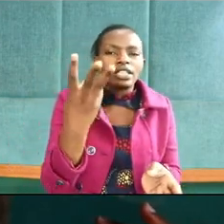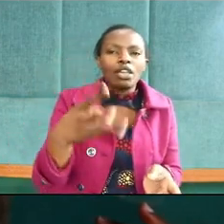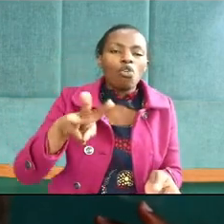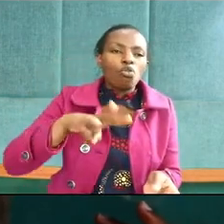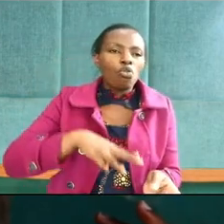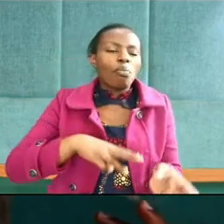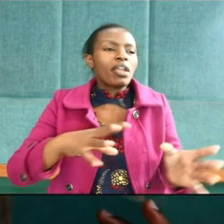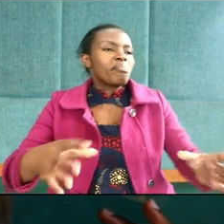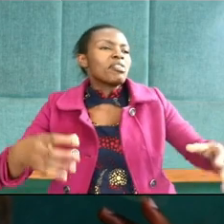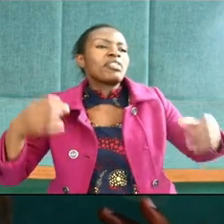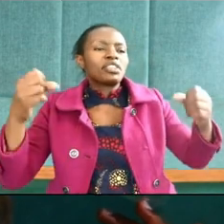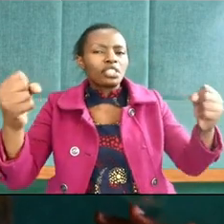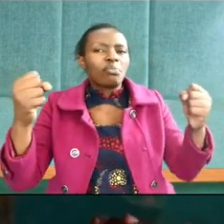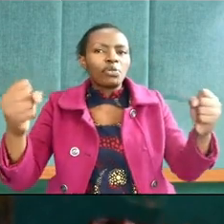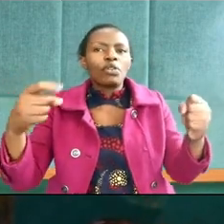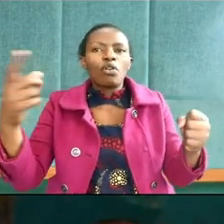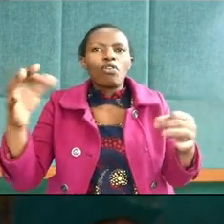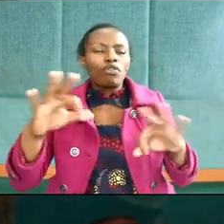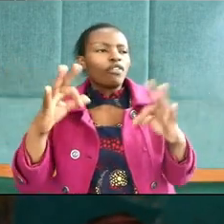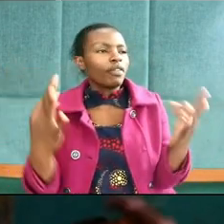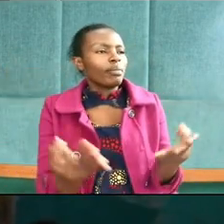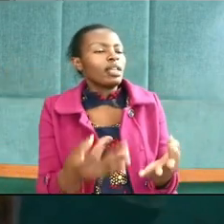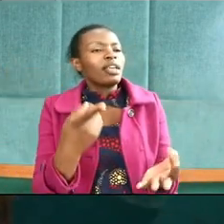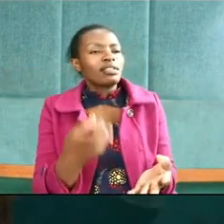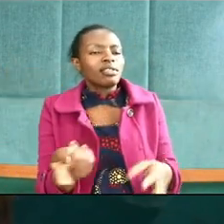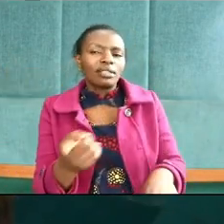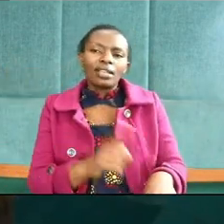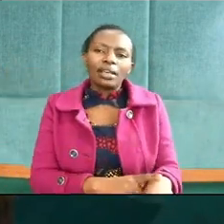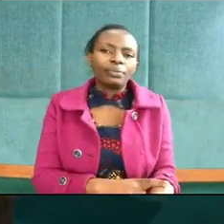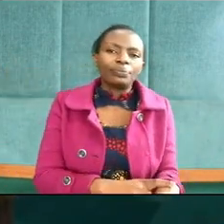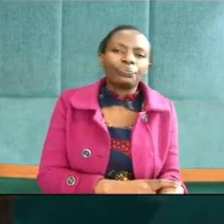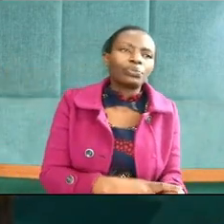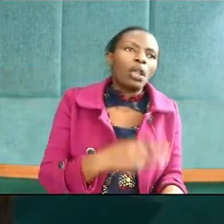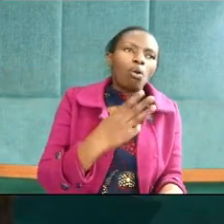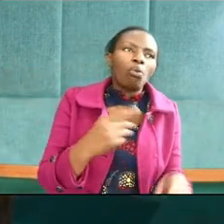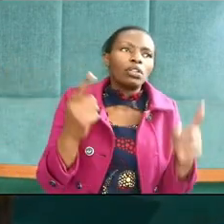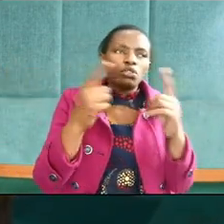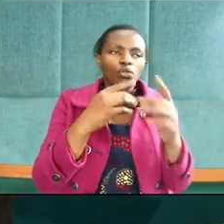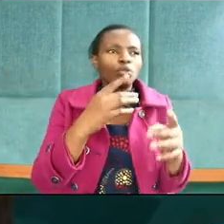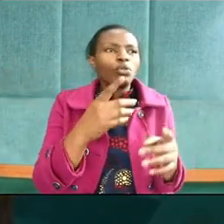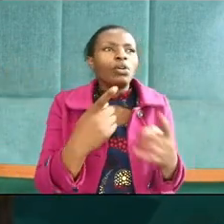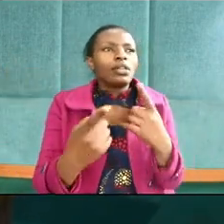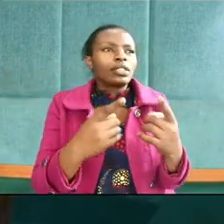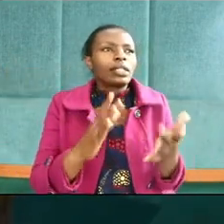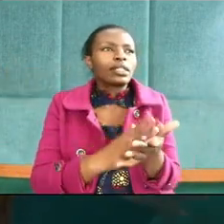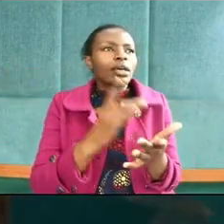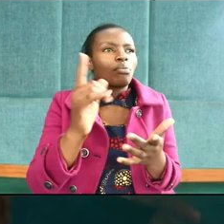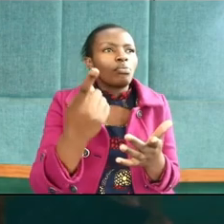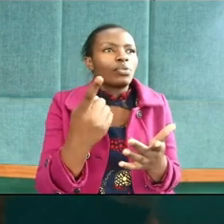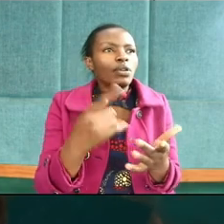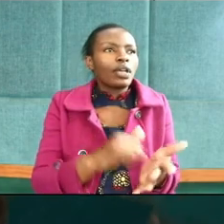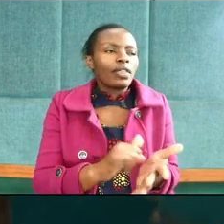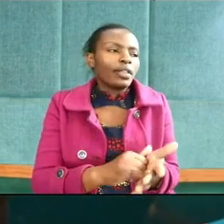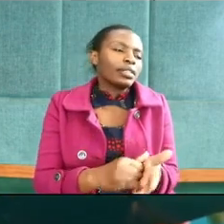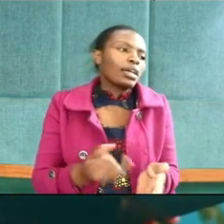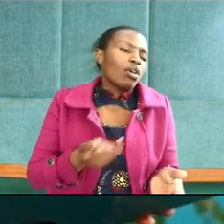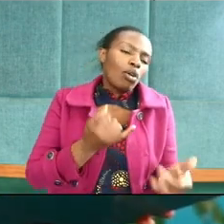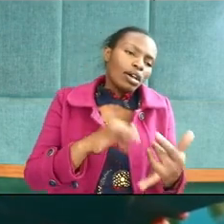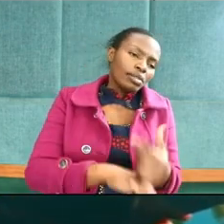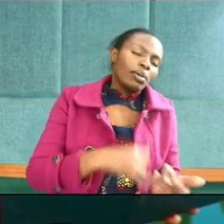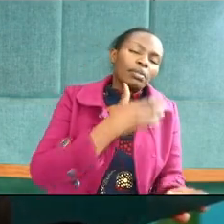family. This afternoon, I want to appeal to somebody, a husband and